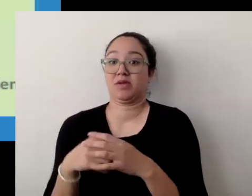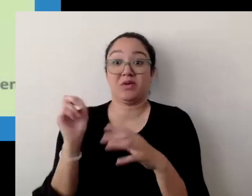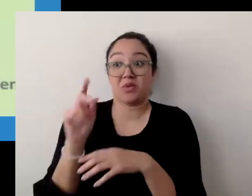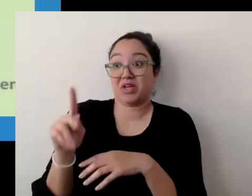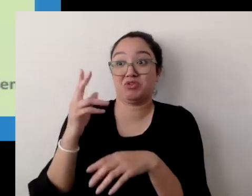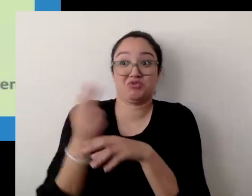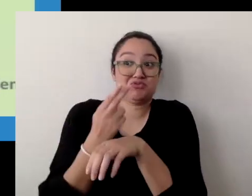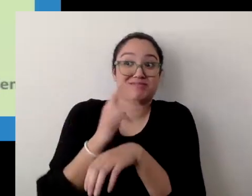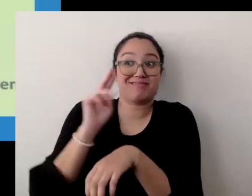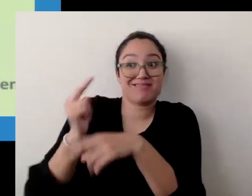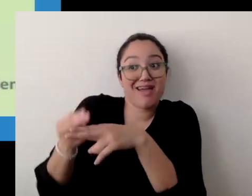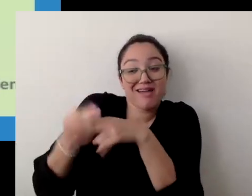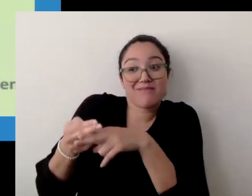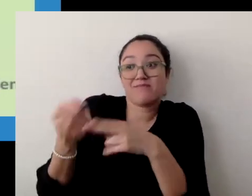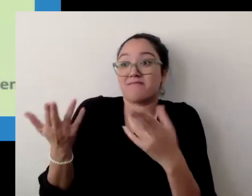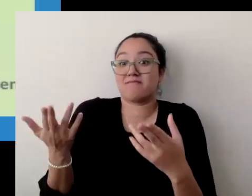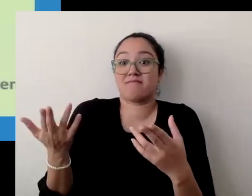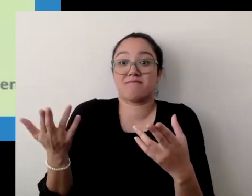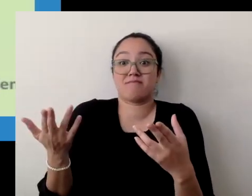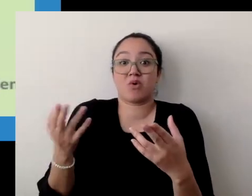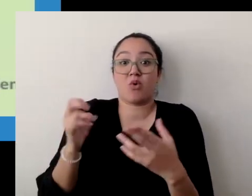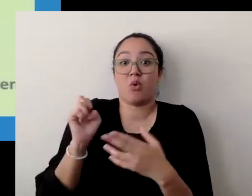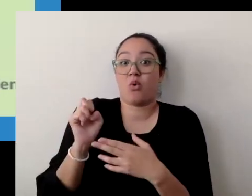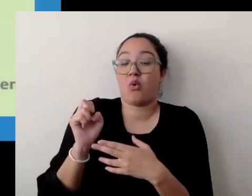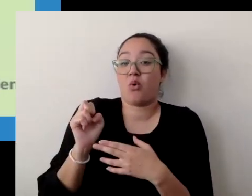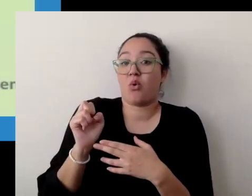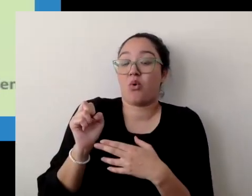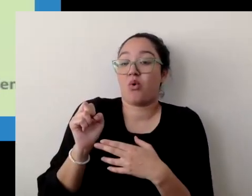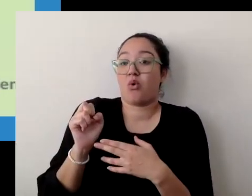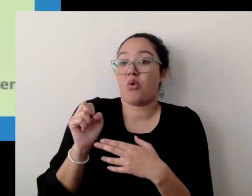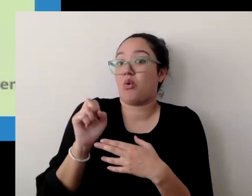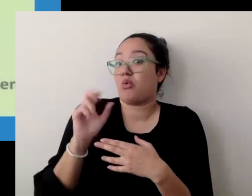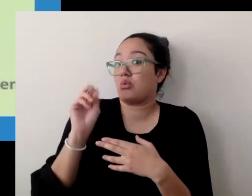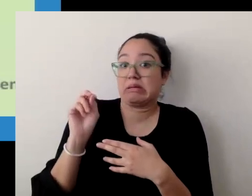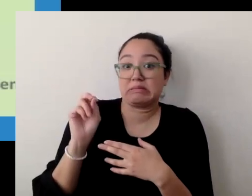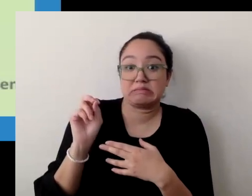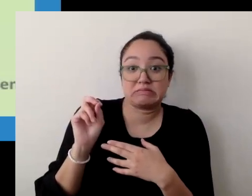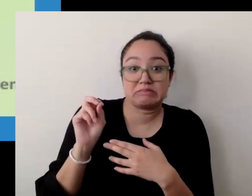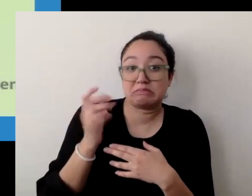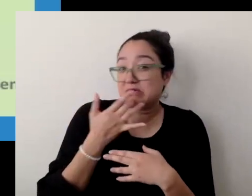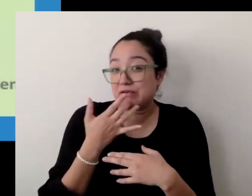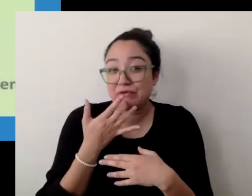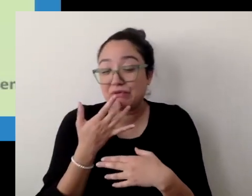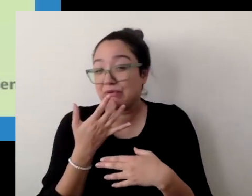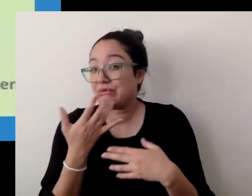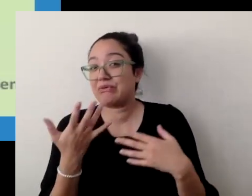your name? Um, is it okay if would